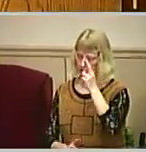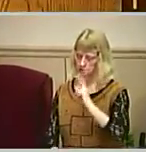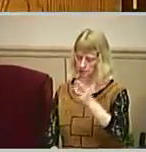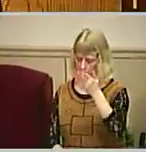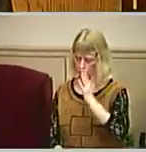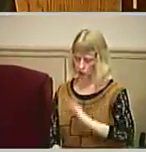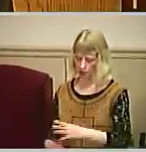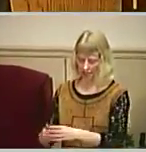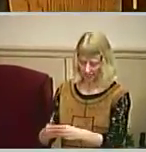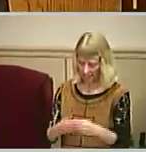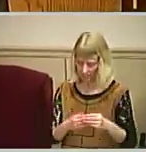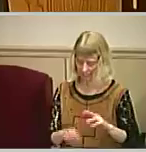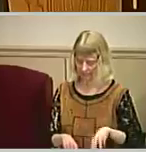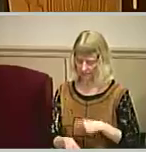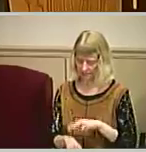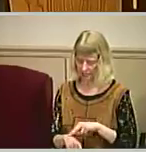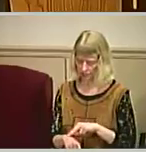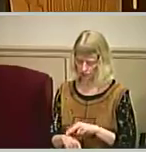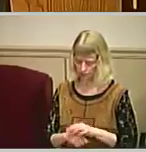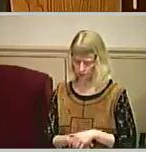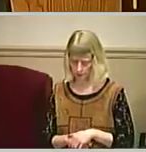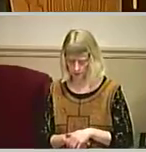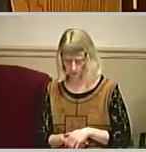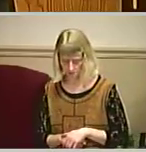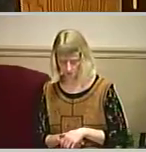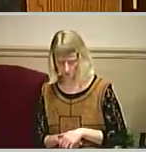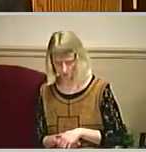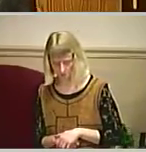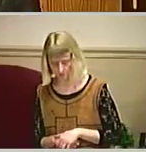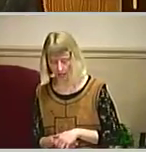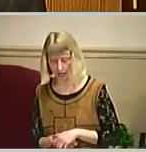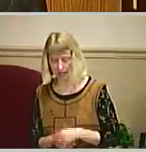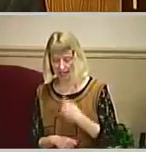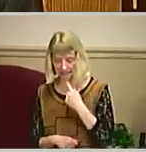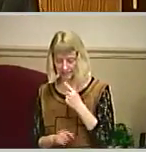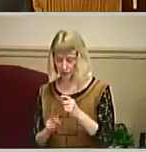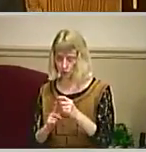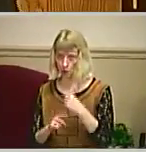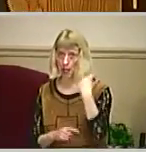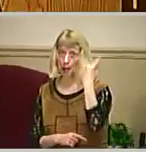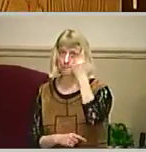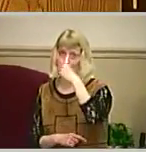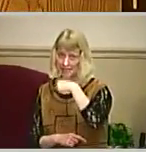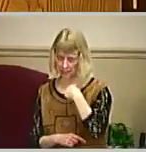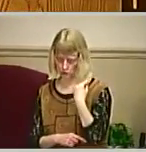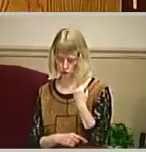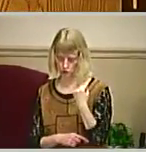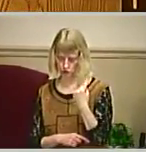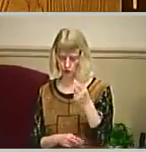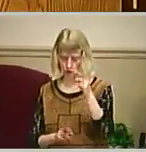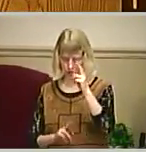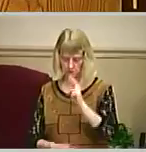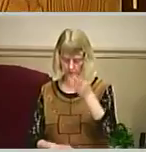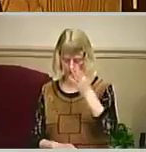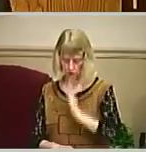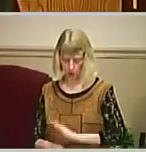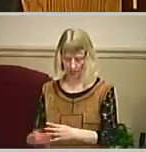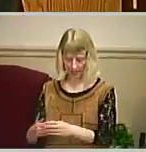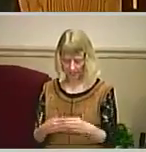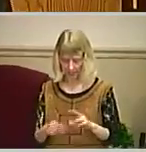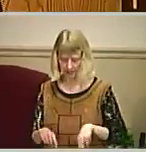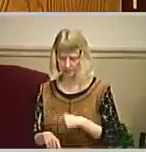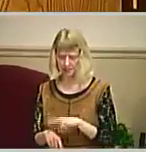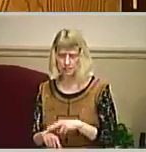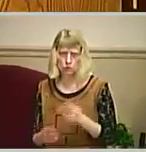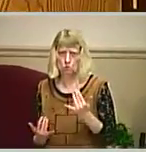God in leading our nation. And I say that appears to be having a respect for God in leading our nation.